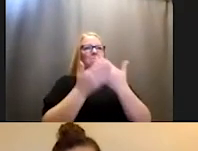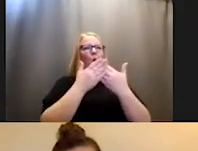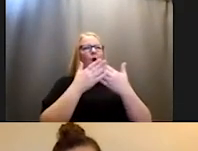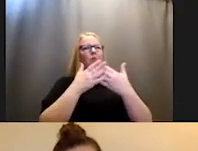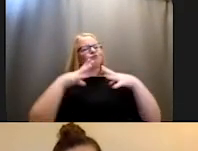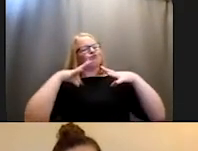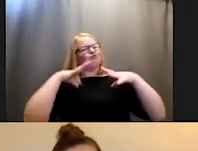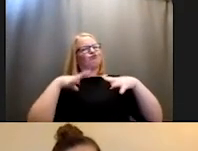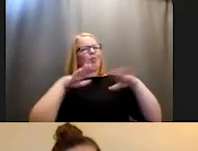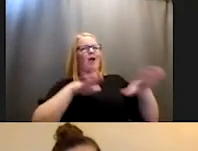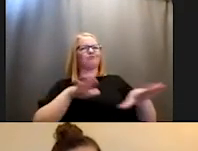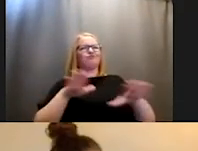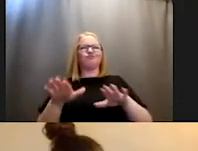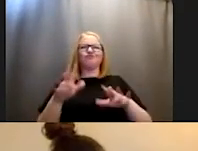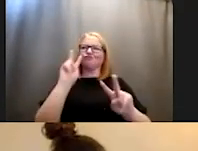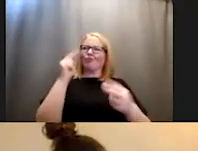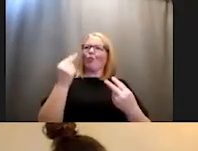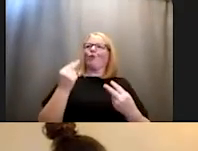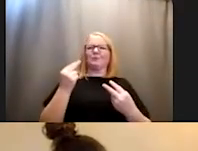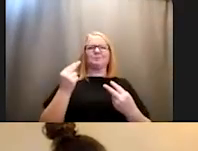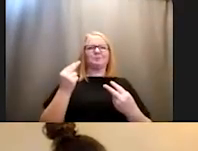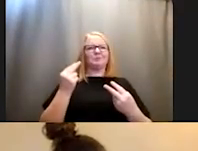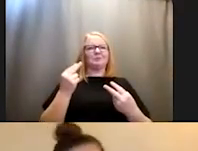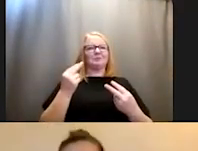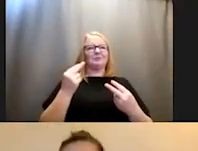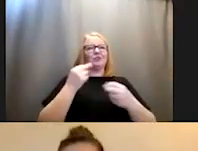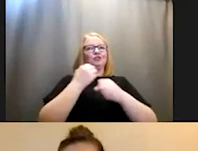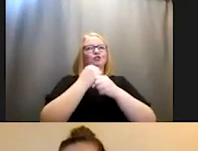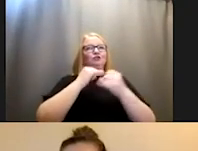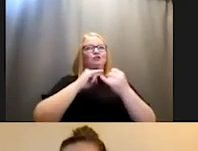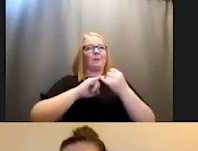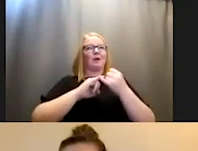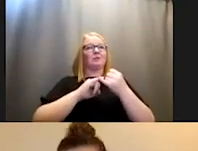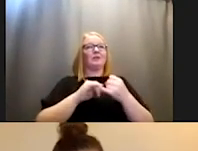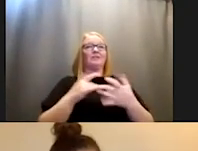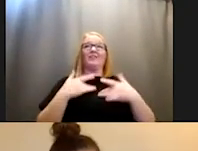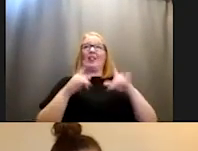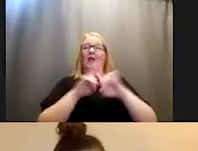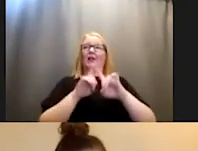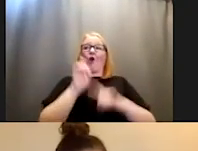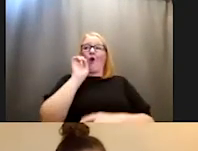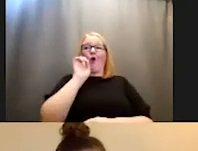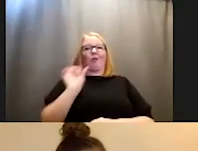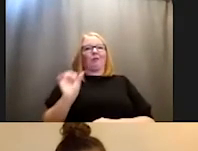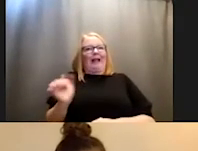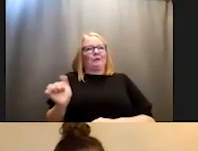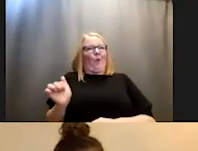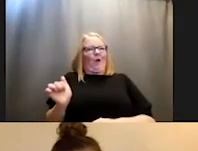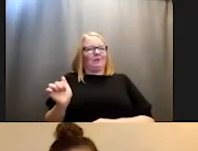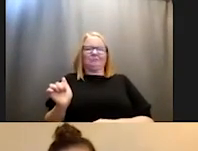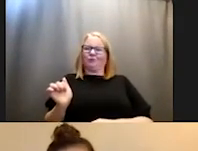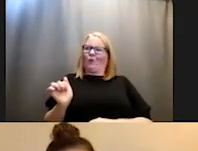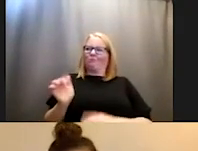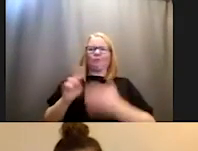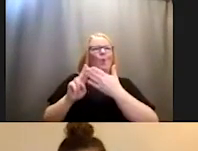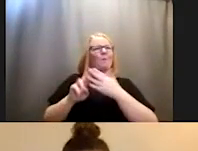relaxed look, particularly when it comes to Jean Shrimpton. It was very much the girl next door kind of look. And this was the same look